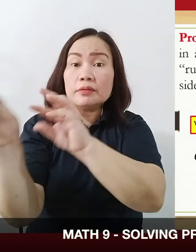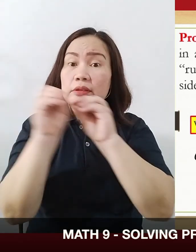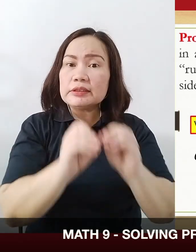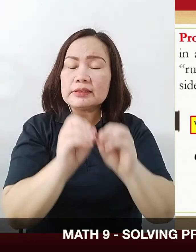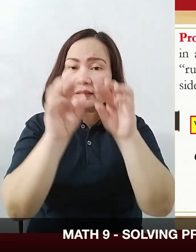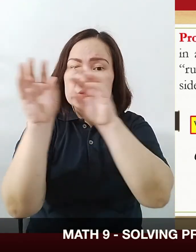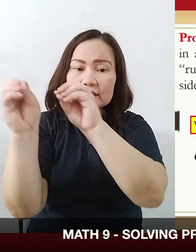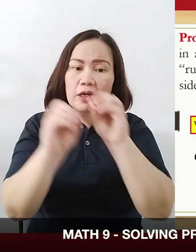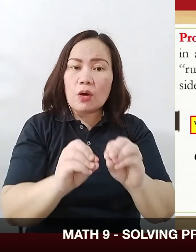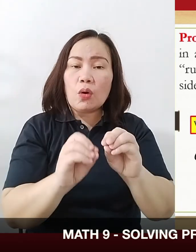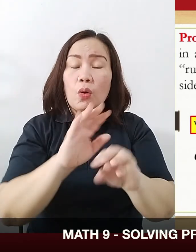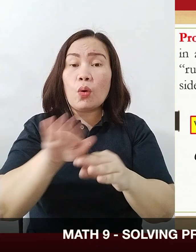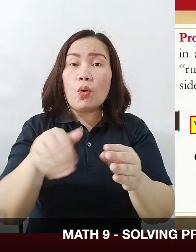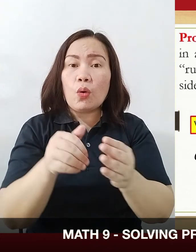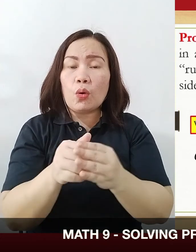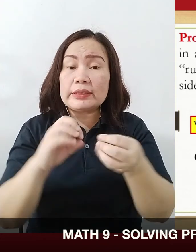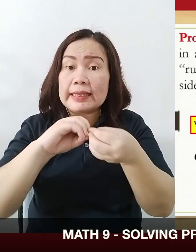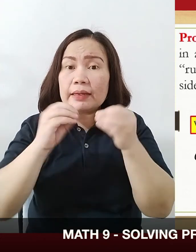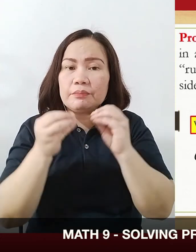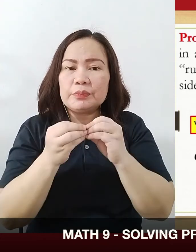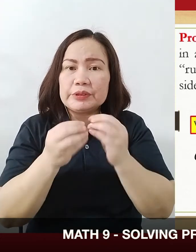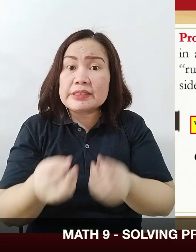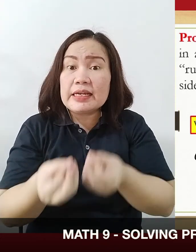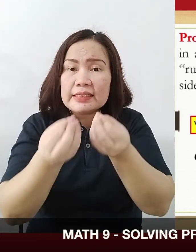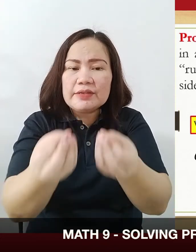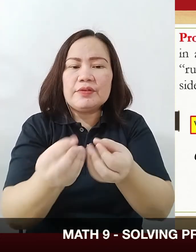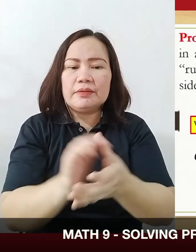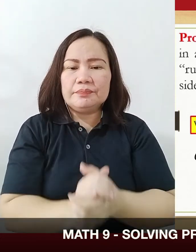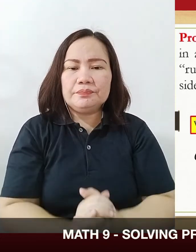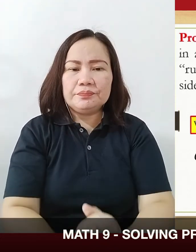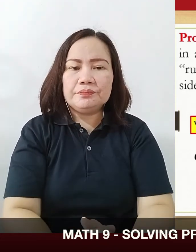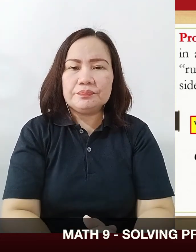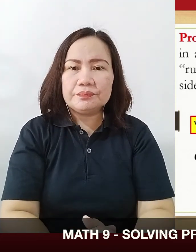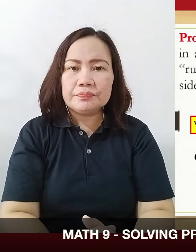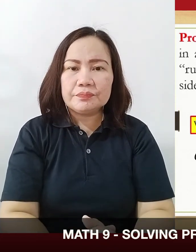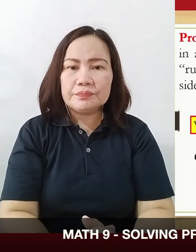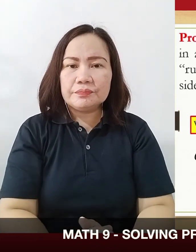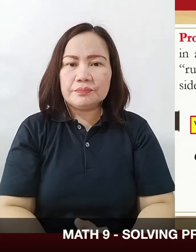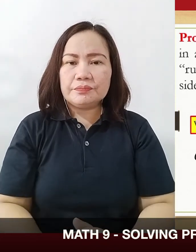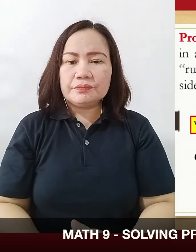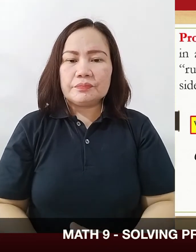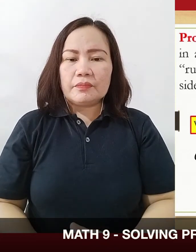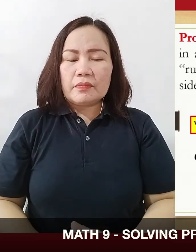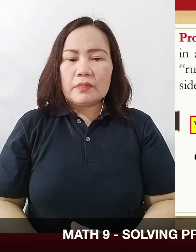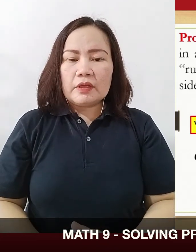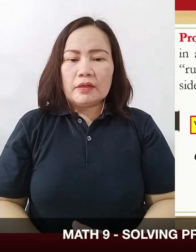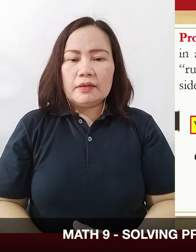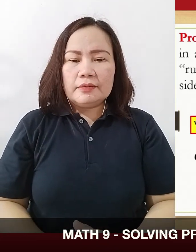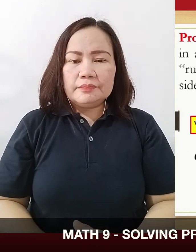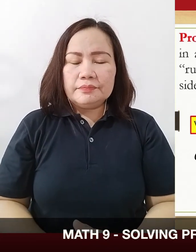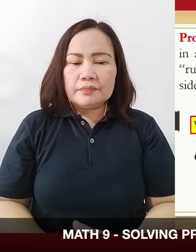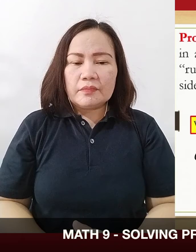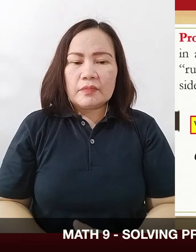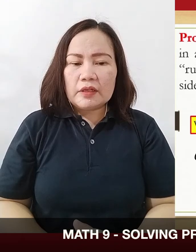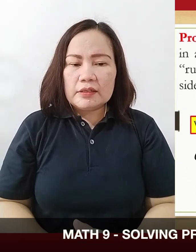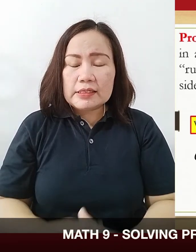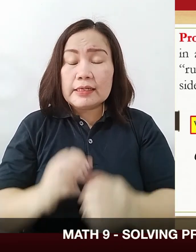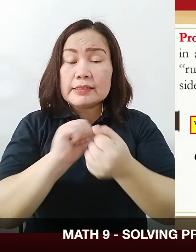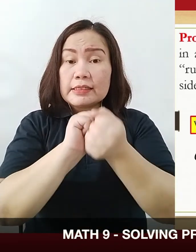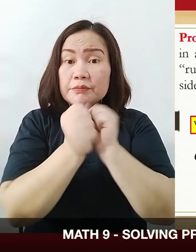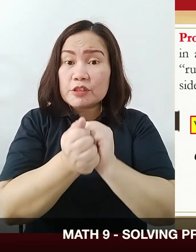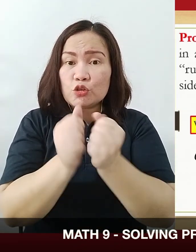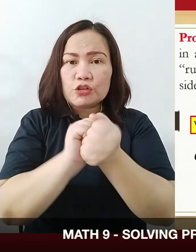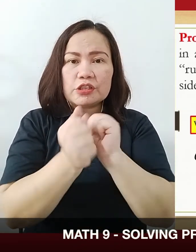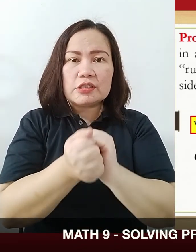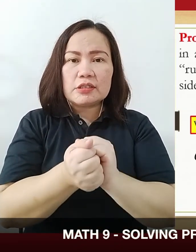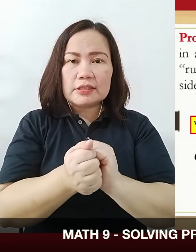the values given. Okay? So, kanina nag-represent tayo, diba? So, ang gagawin na lang natin ngayon